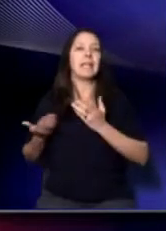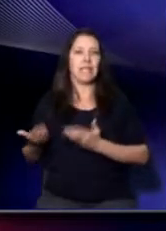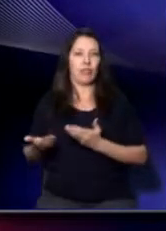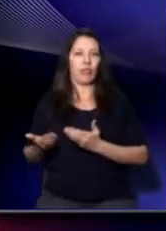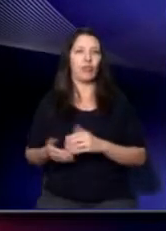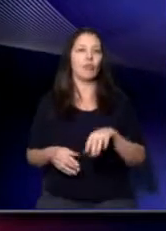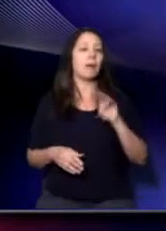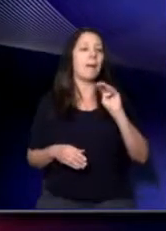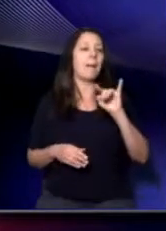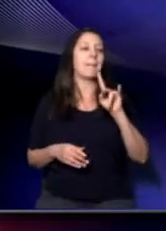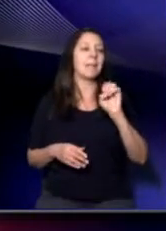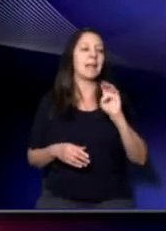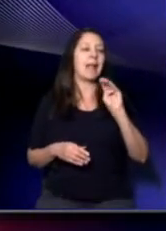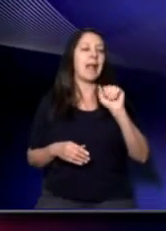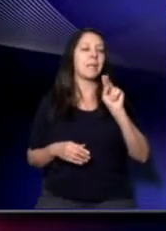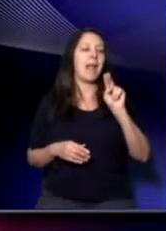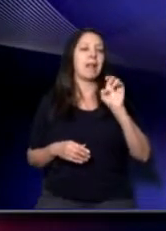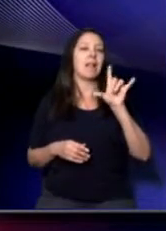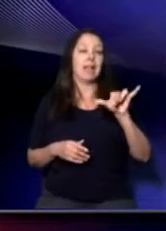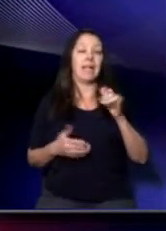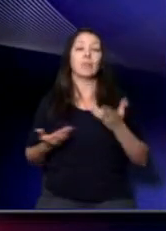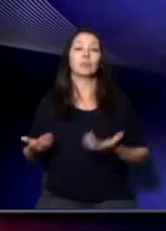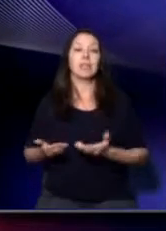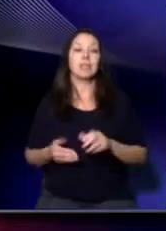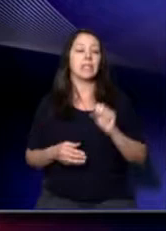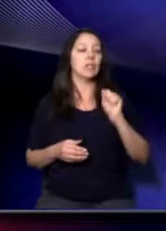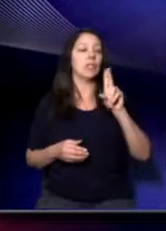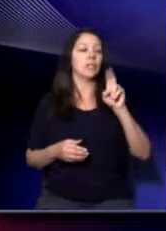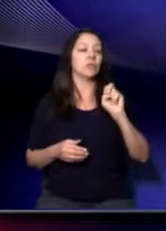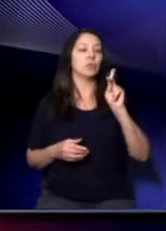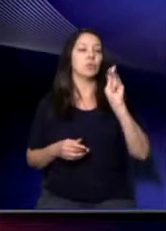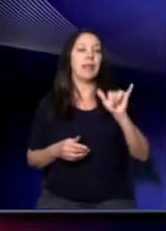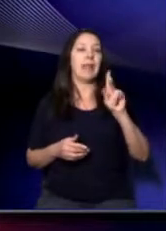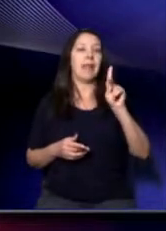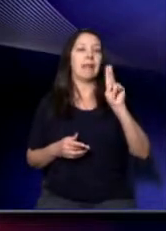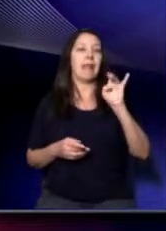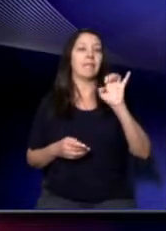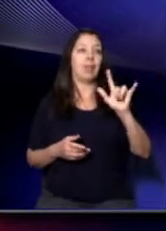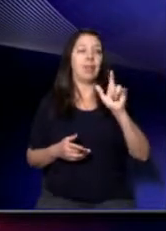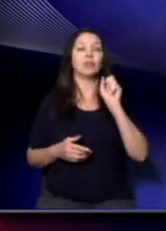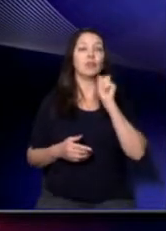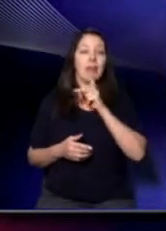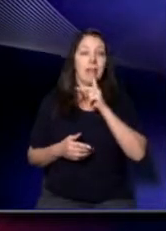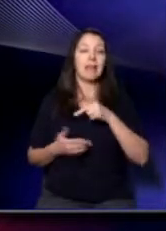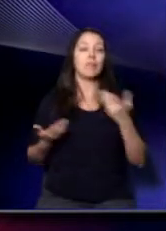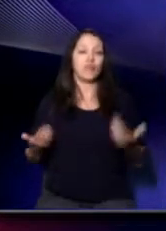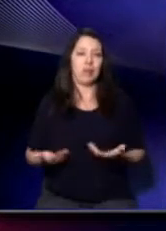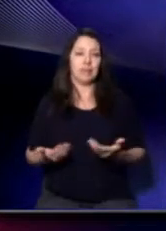Manley. Present. Suke Kneipel, present. And Dean Howard.